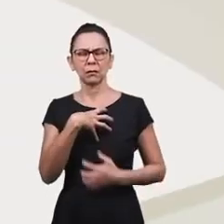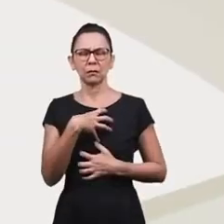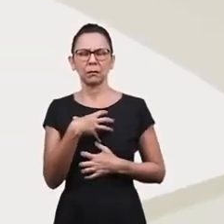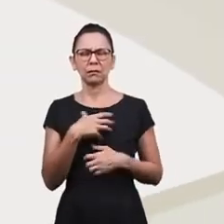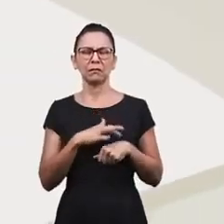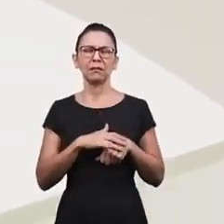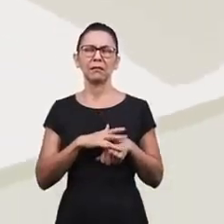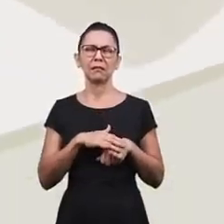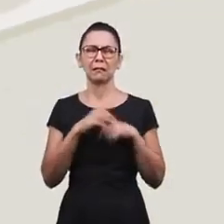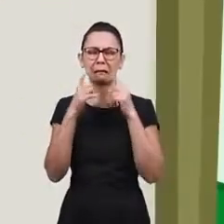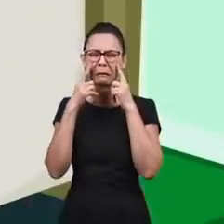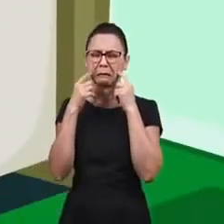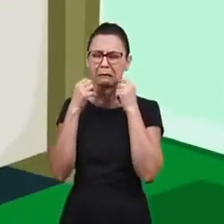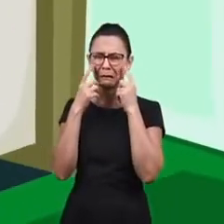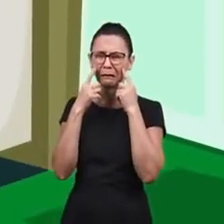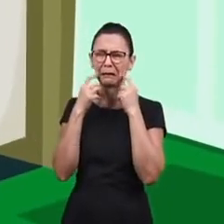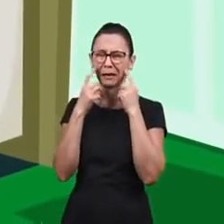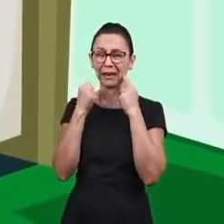When I am sick,